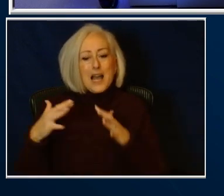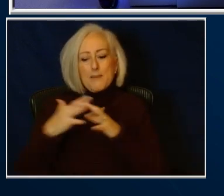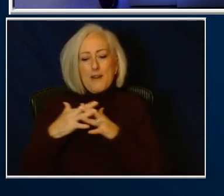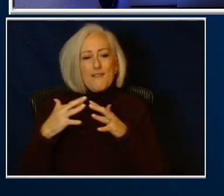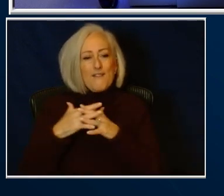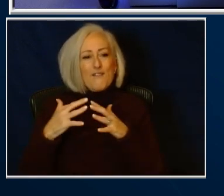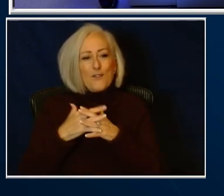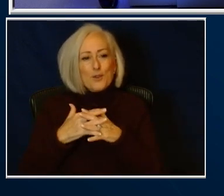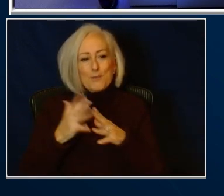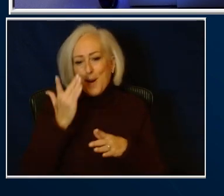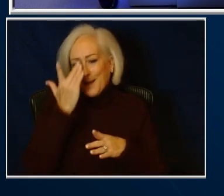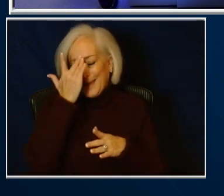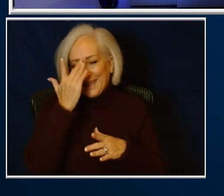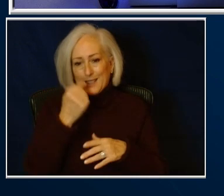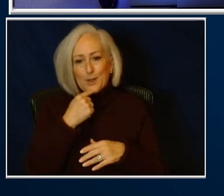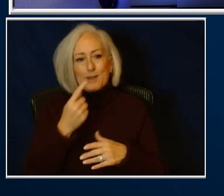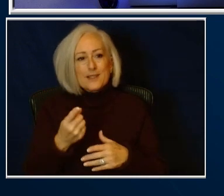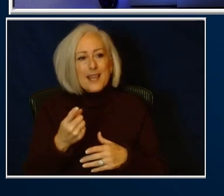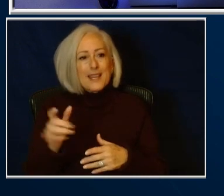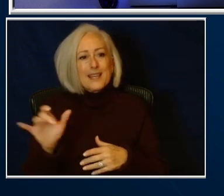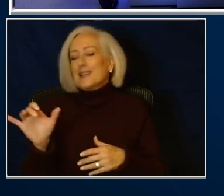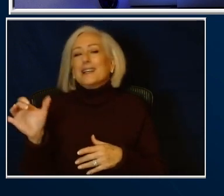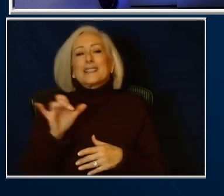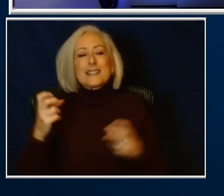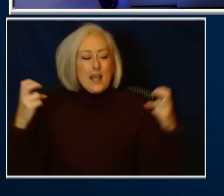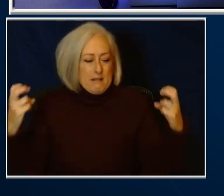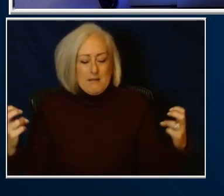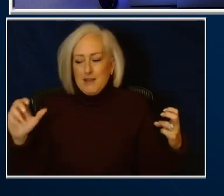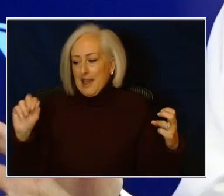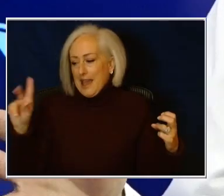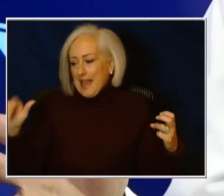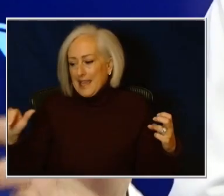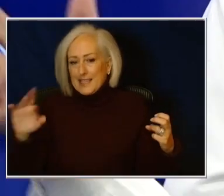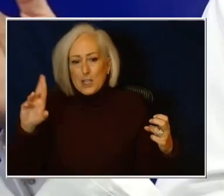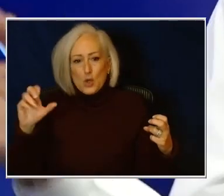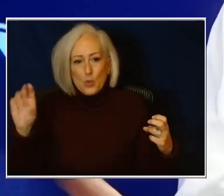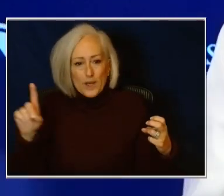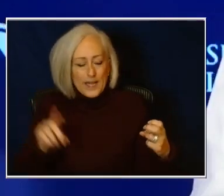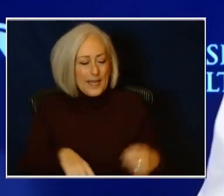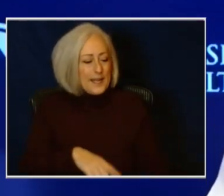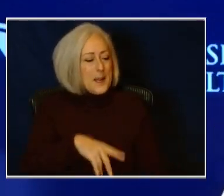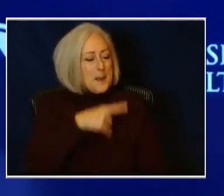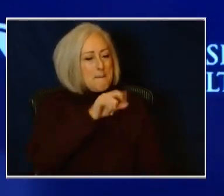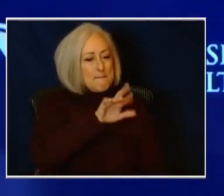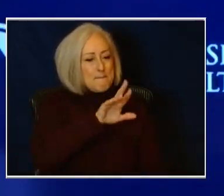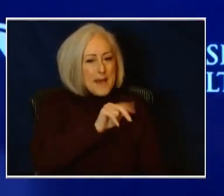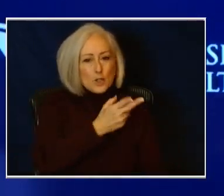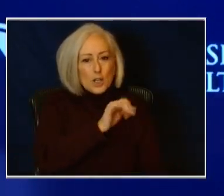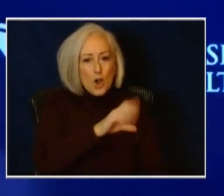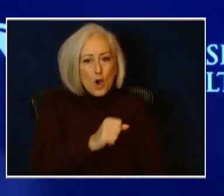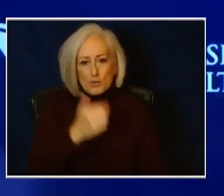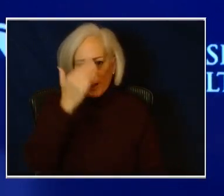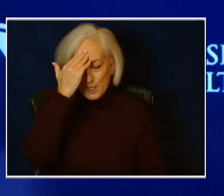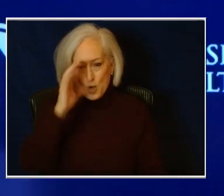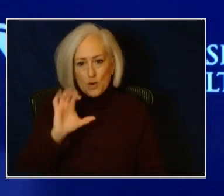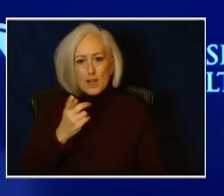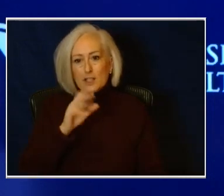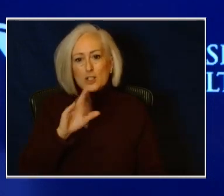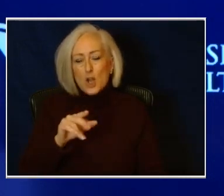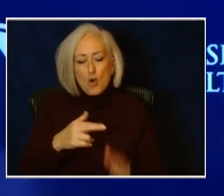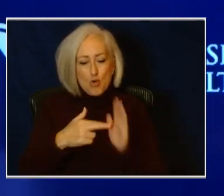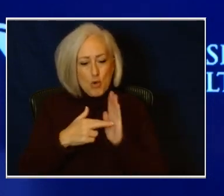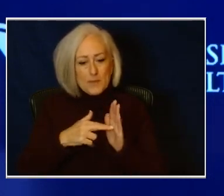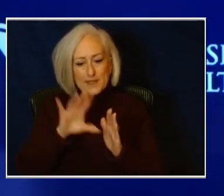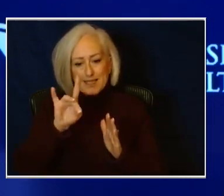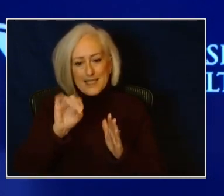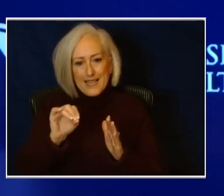this. It's like sitting here with Andy Reid and Patrick Mahomes, and knowing that Cheryl Jernigan represents the 80,000 people there